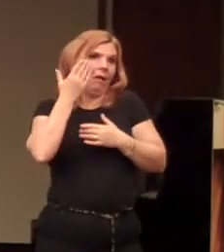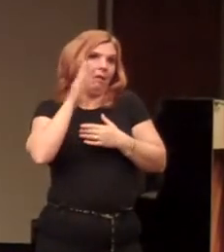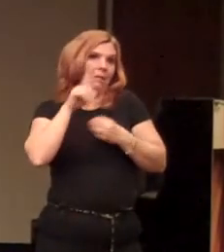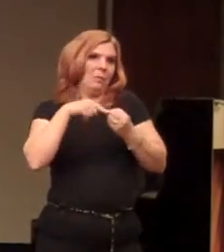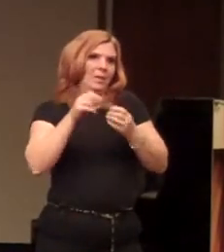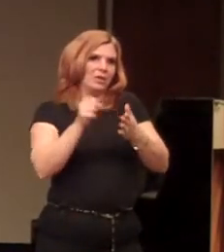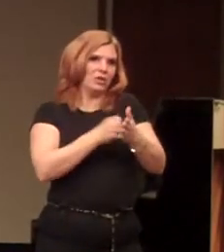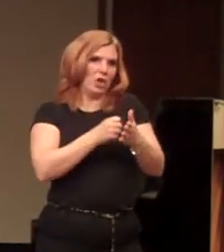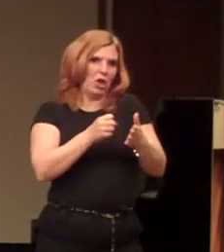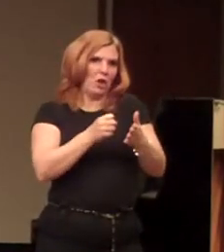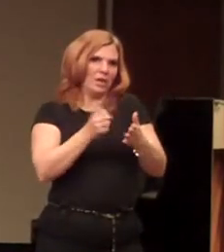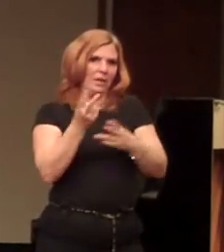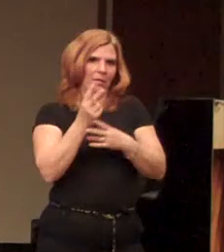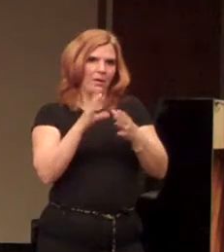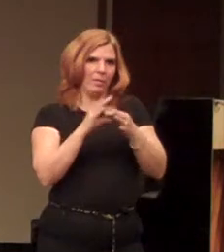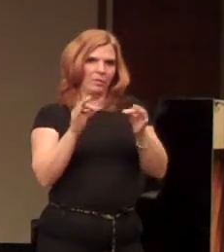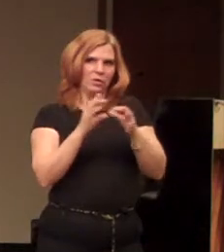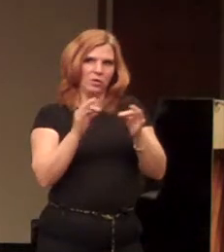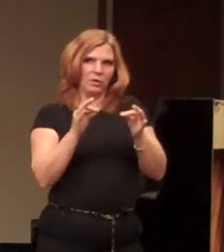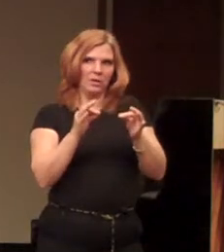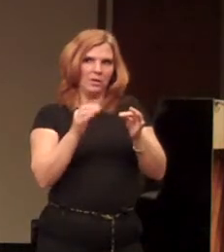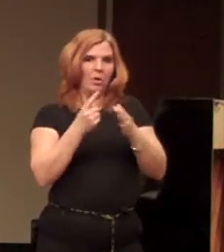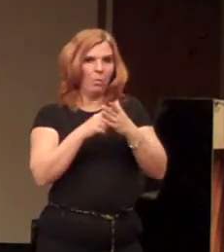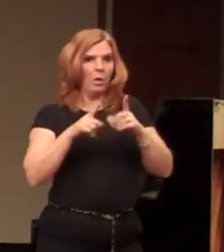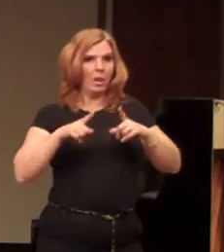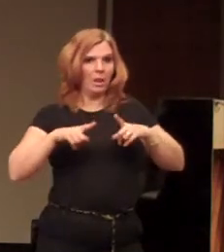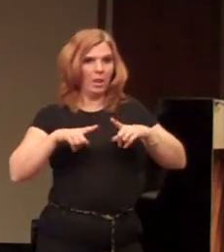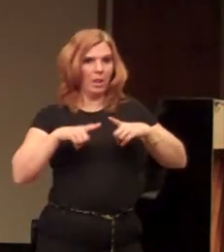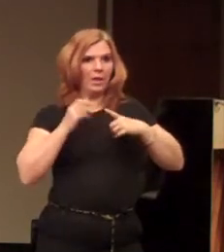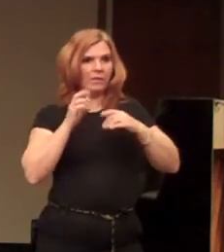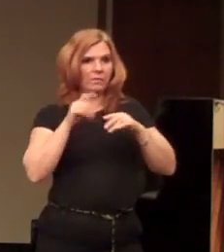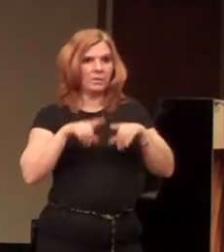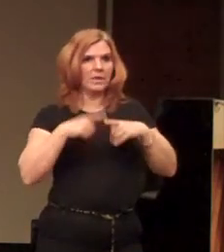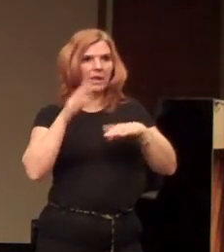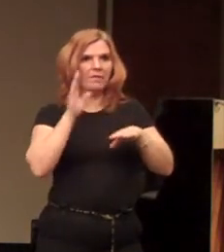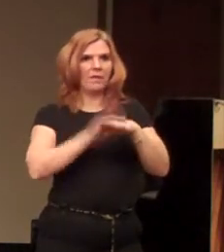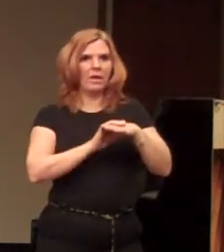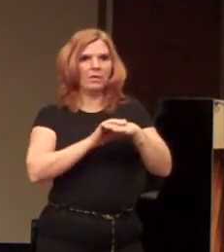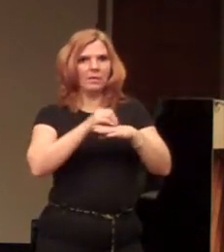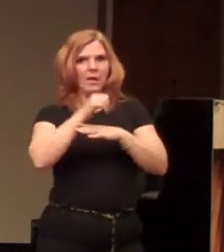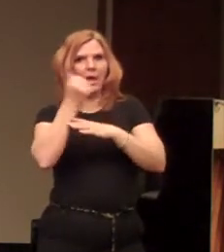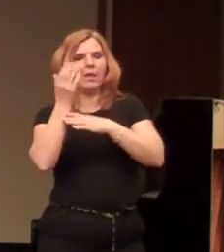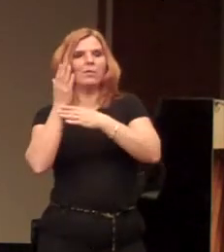couple stories about what life was like on the underside